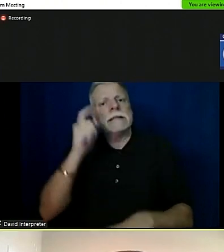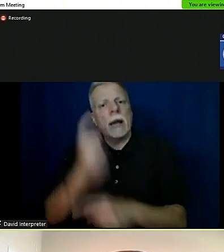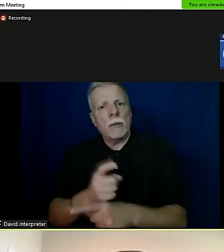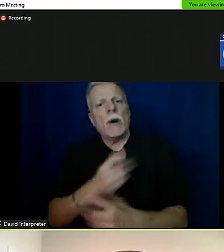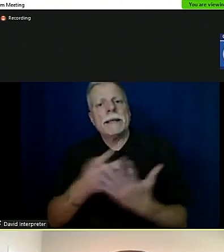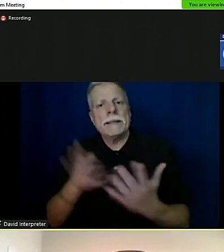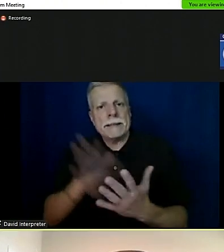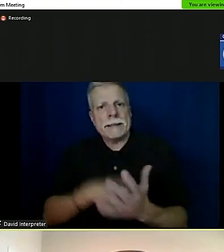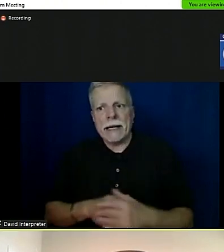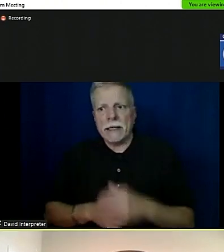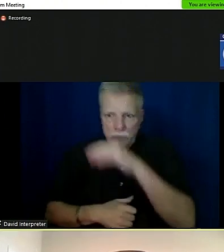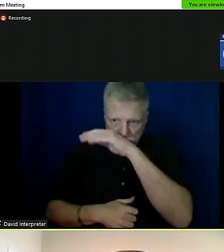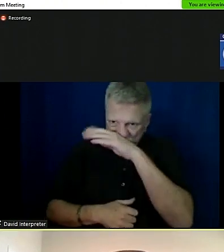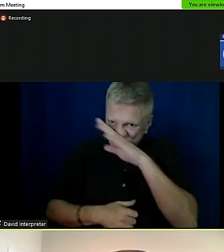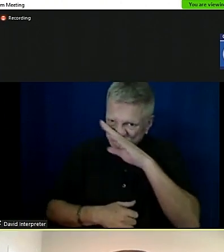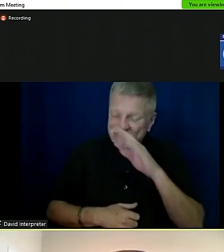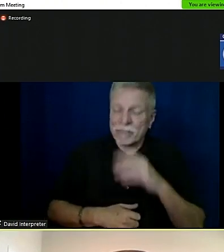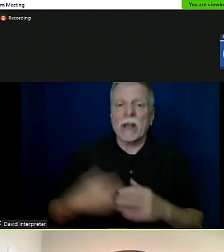I guess I'll start off